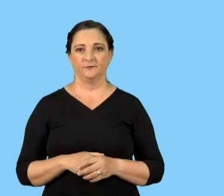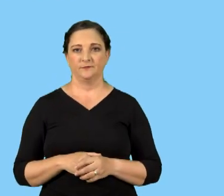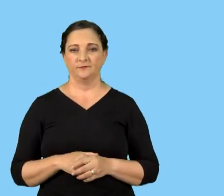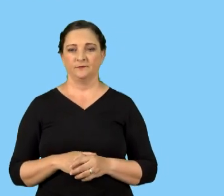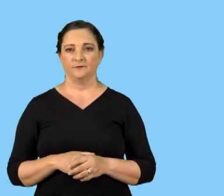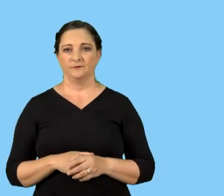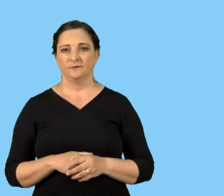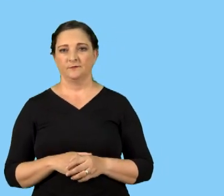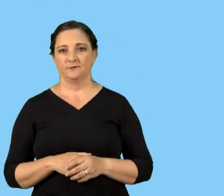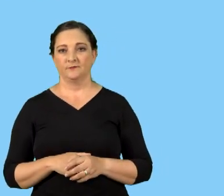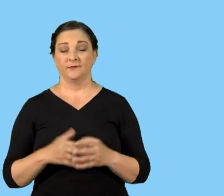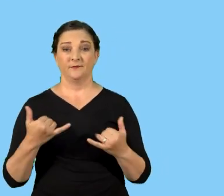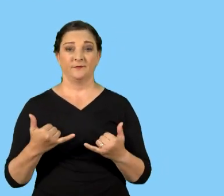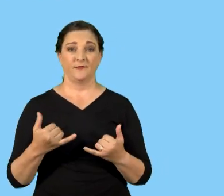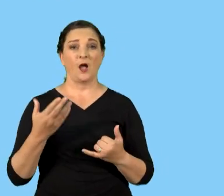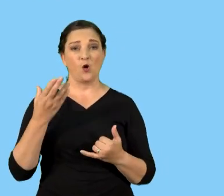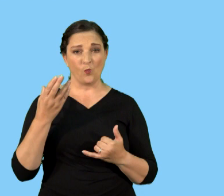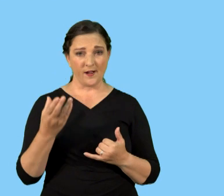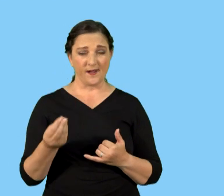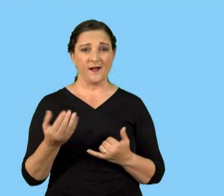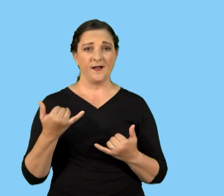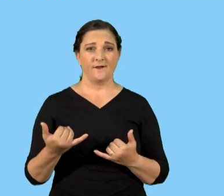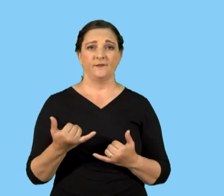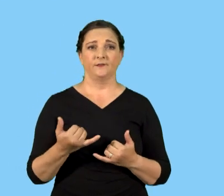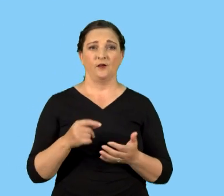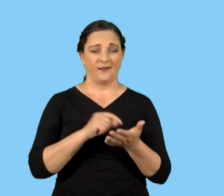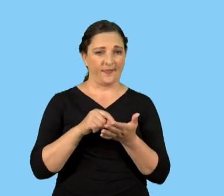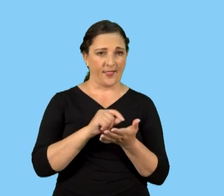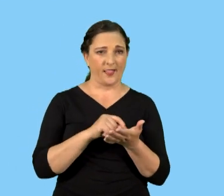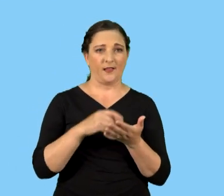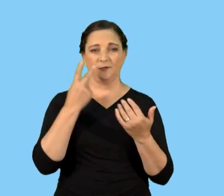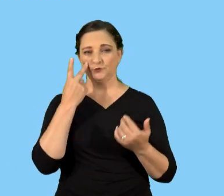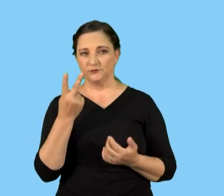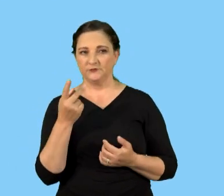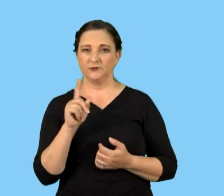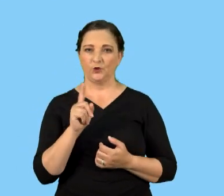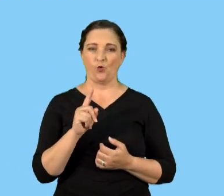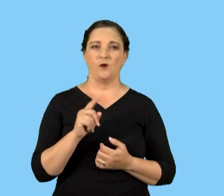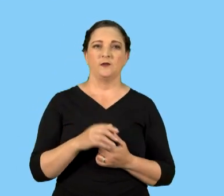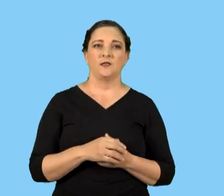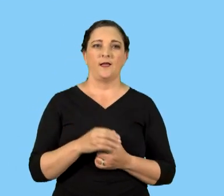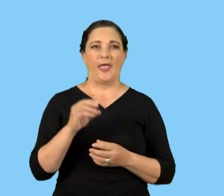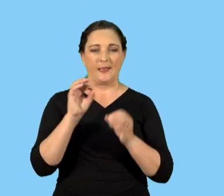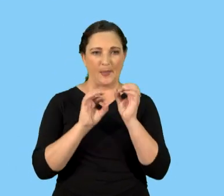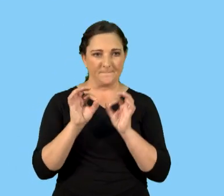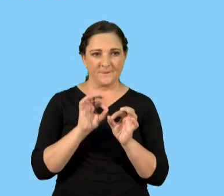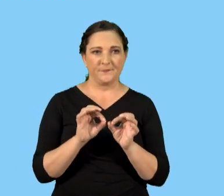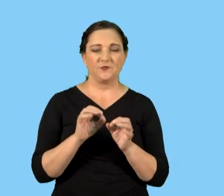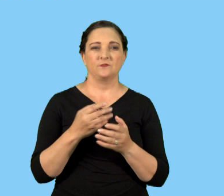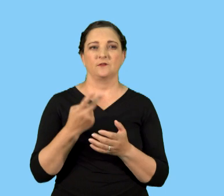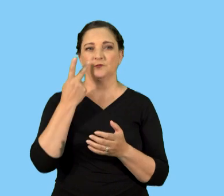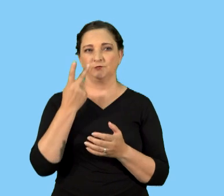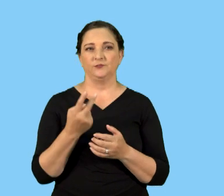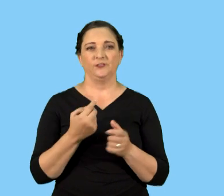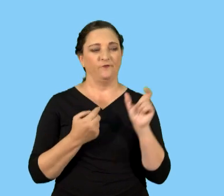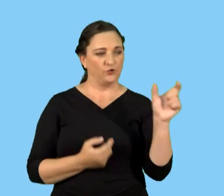Iron hydroxide. Now that we have named these substances, we now need to calculate their atoms. So on the left-hand